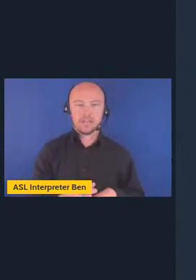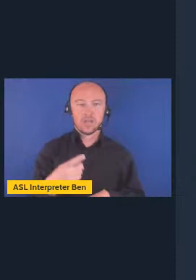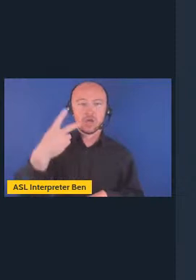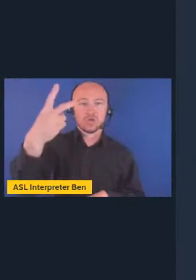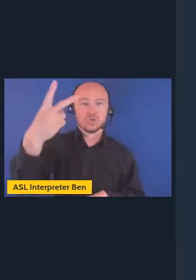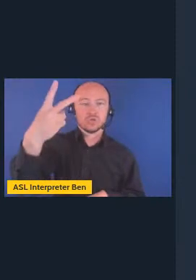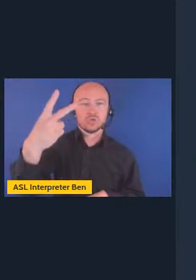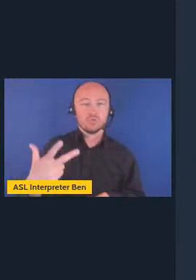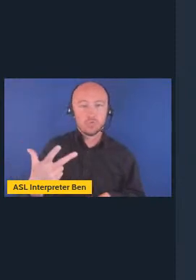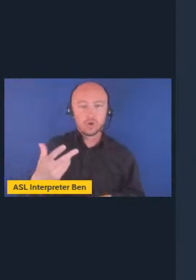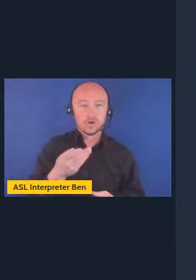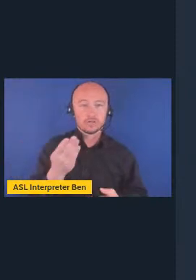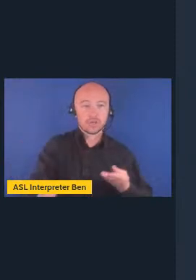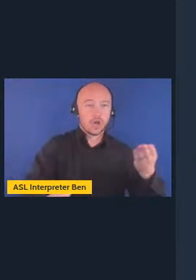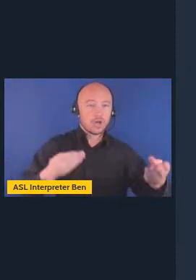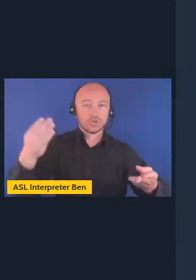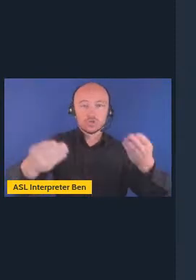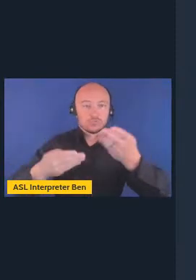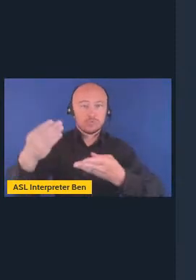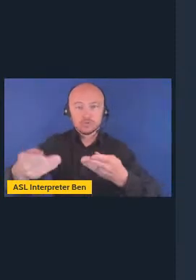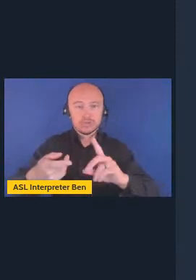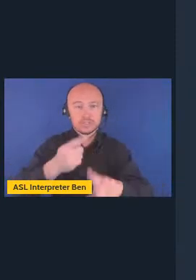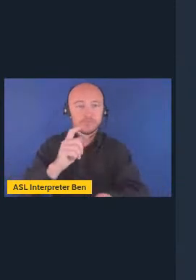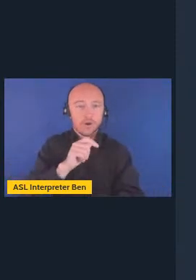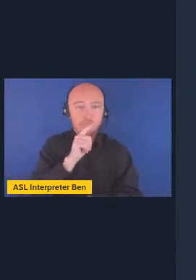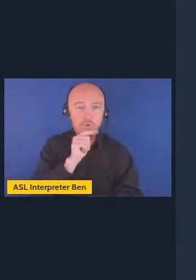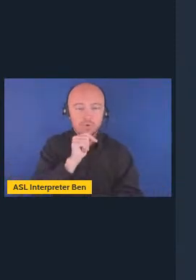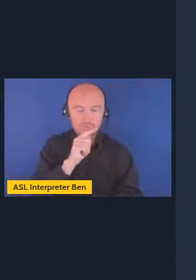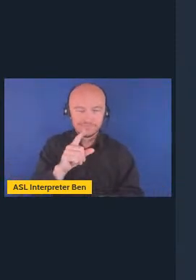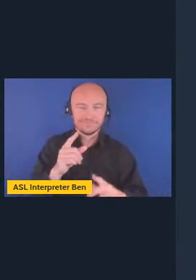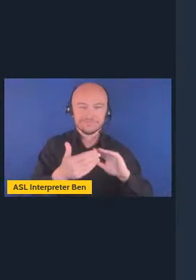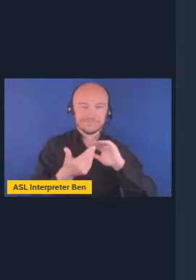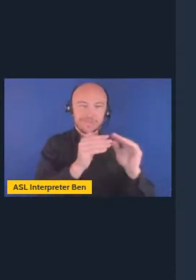all contributions are coming from the community.